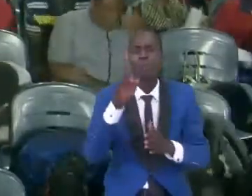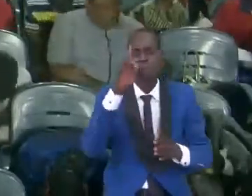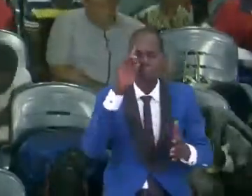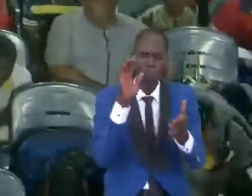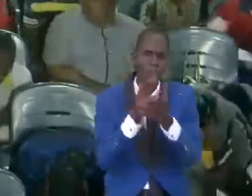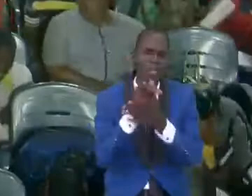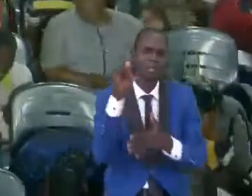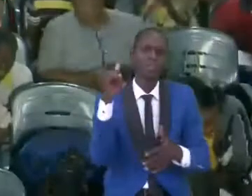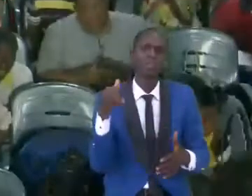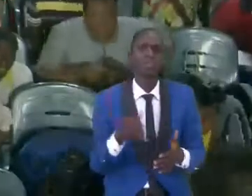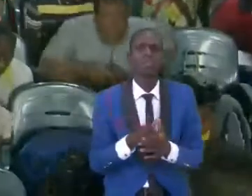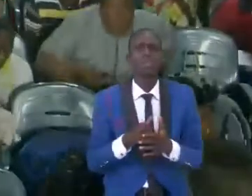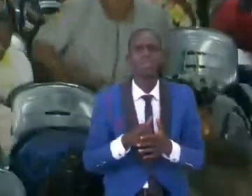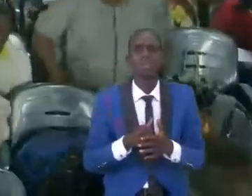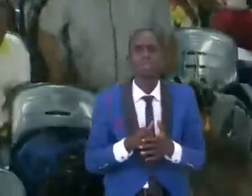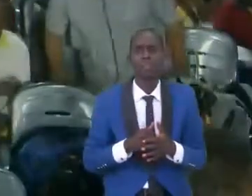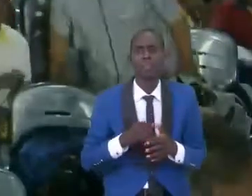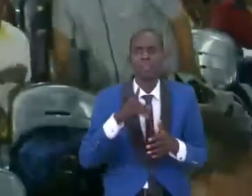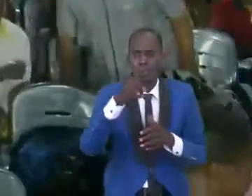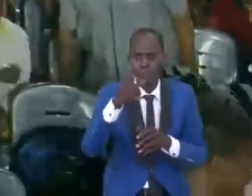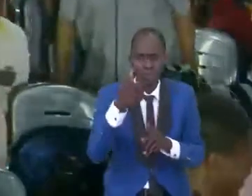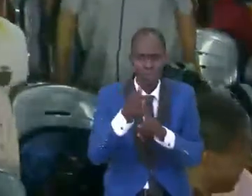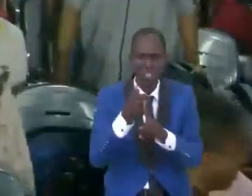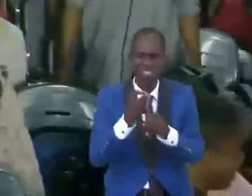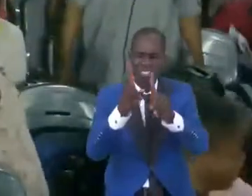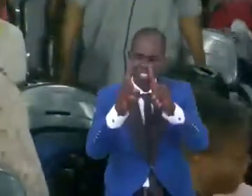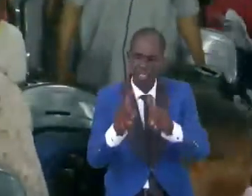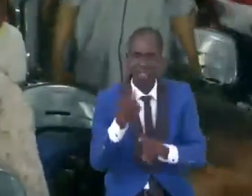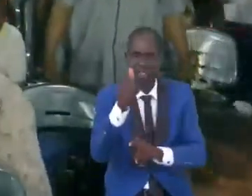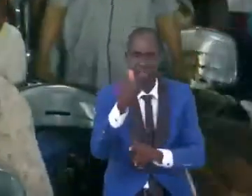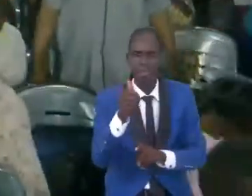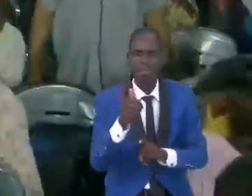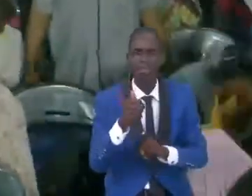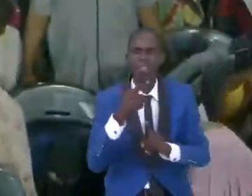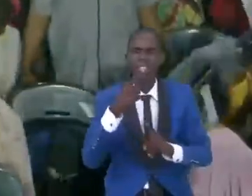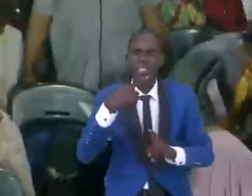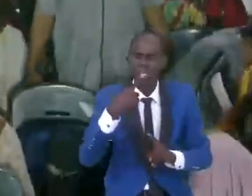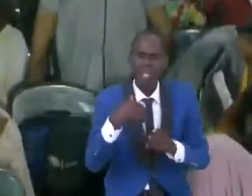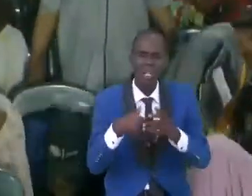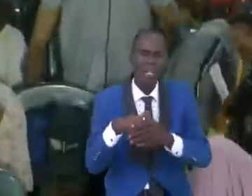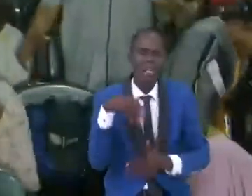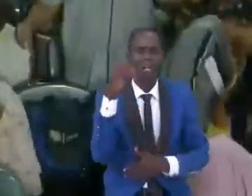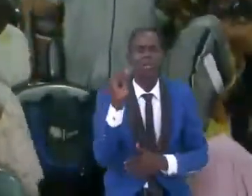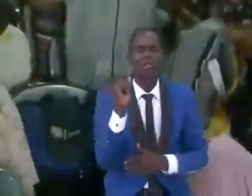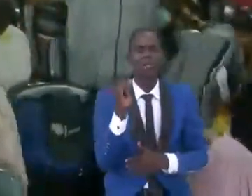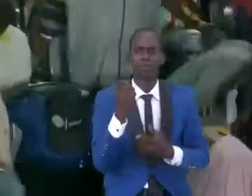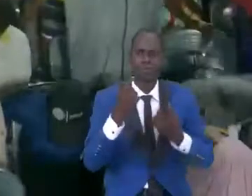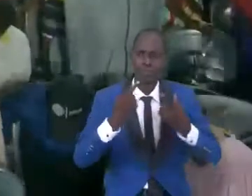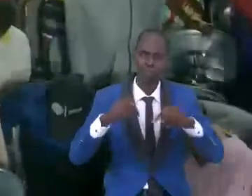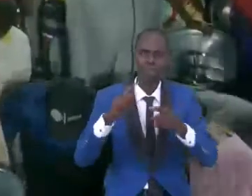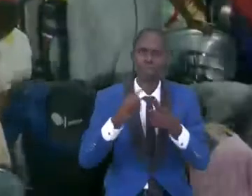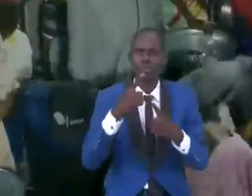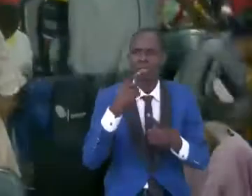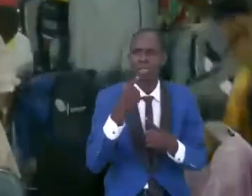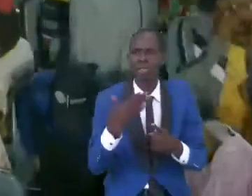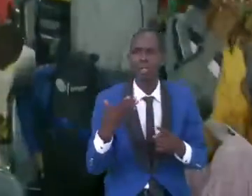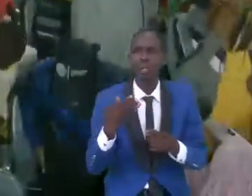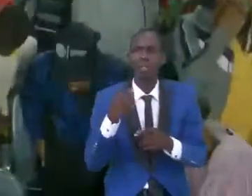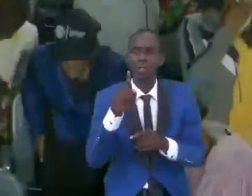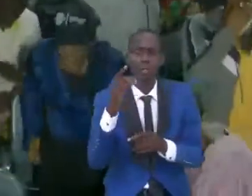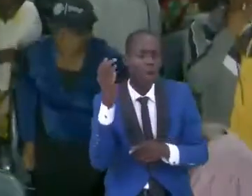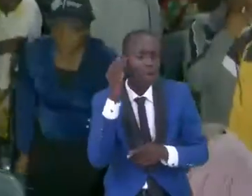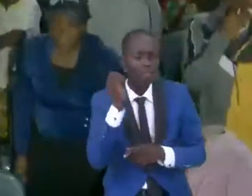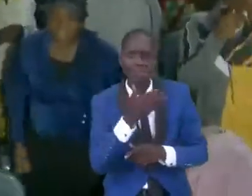It's time for you to receive the touch of God. It's time for you to be healed. It's time for you to be delivered. And